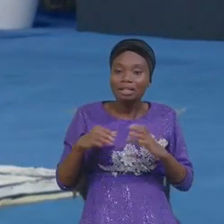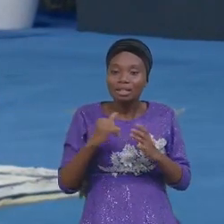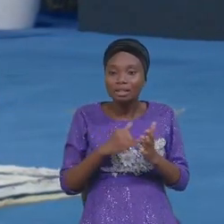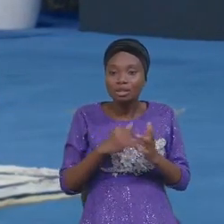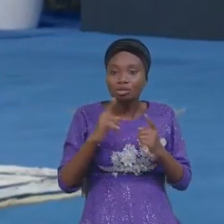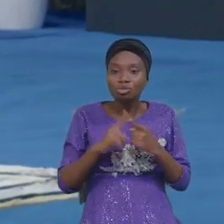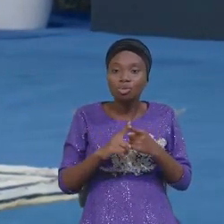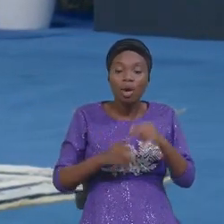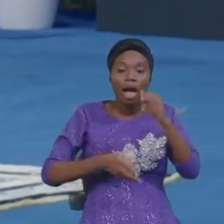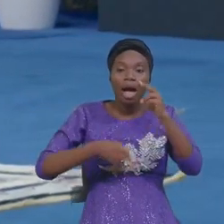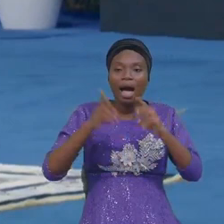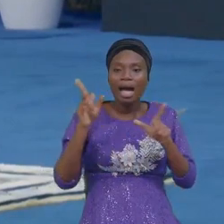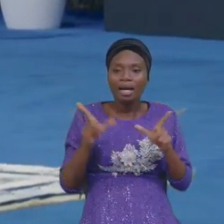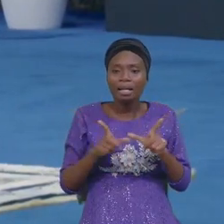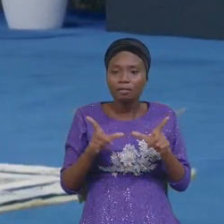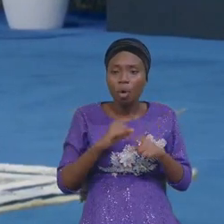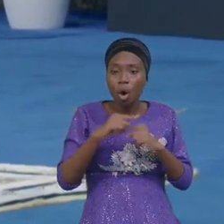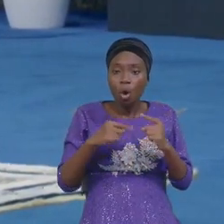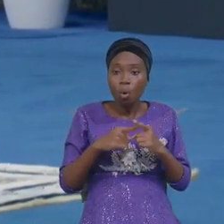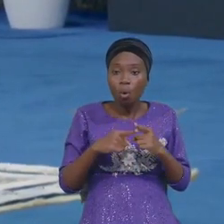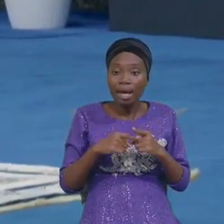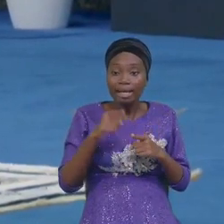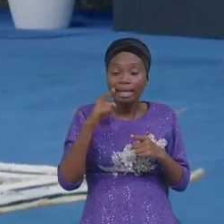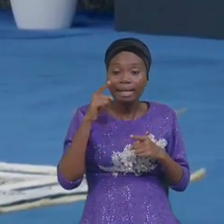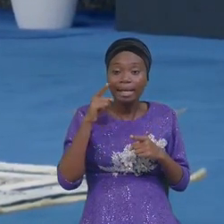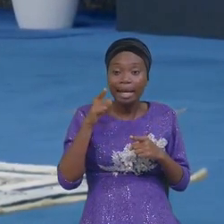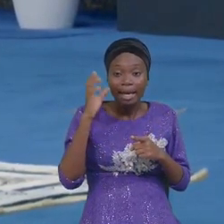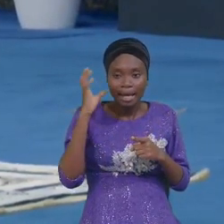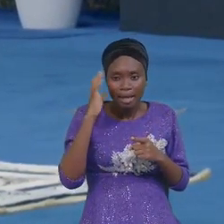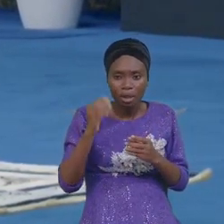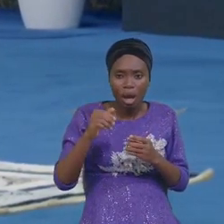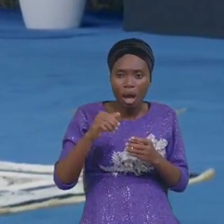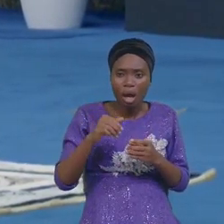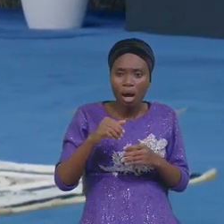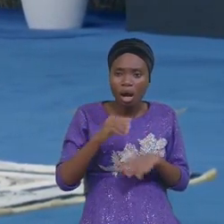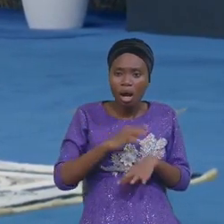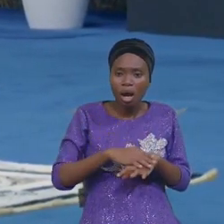a high level. When I heard on the